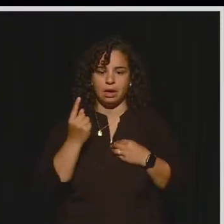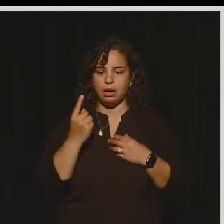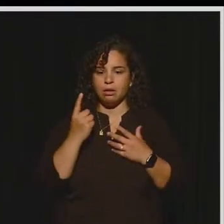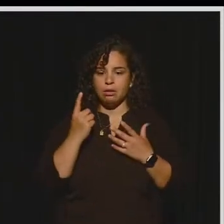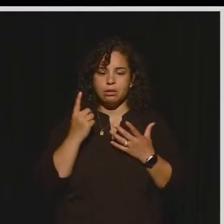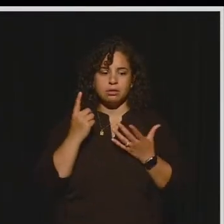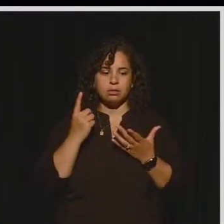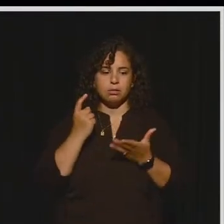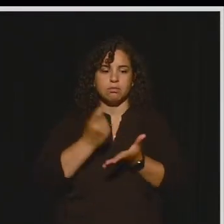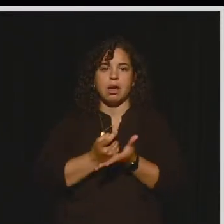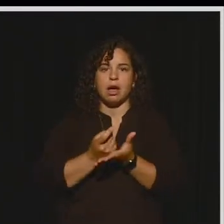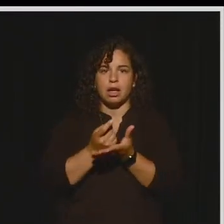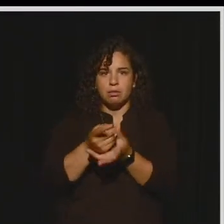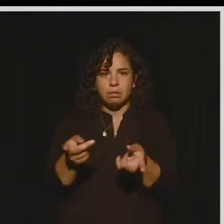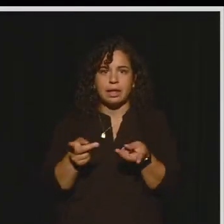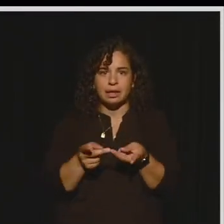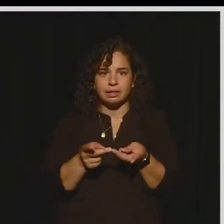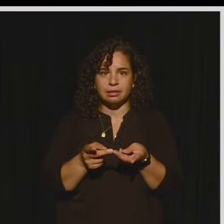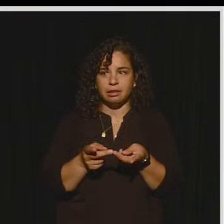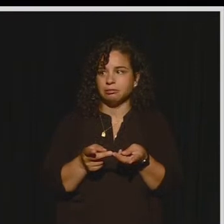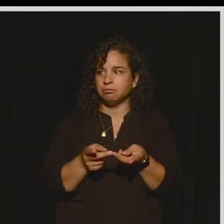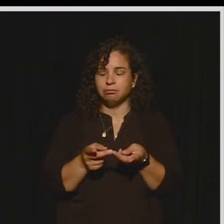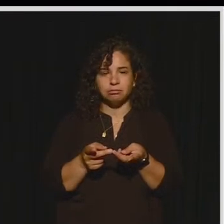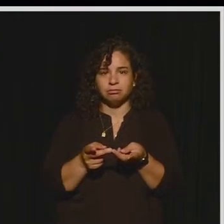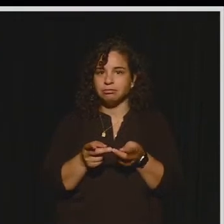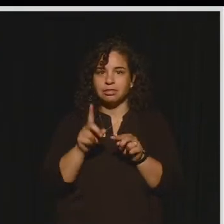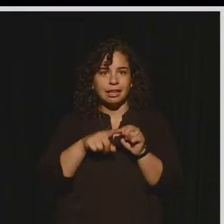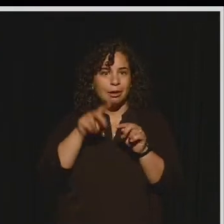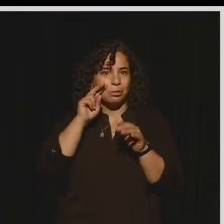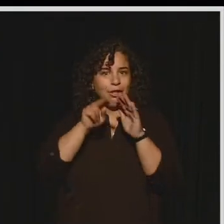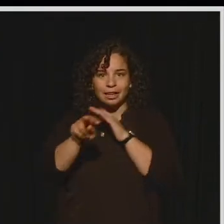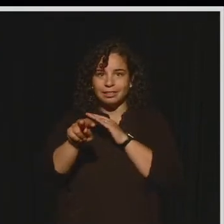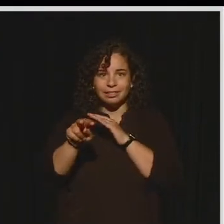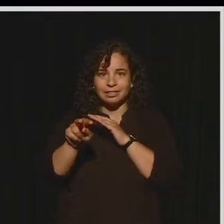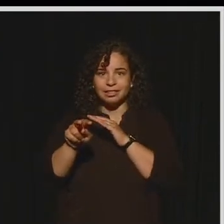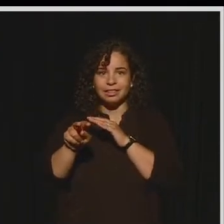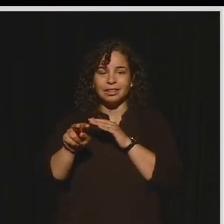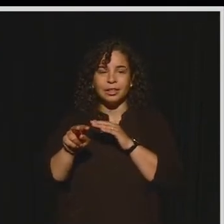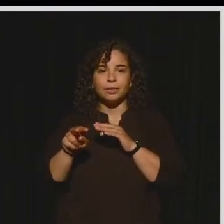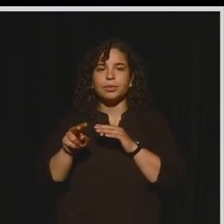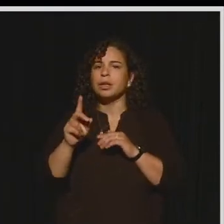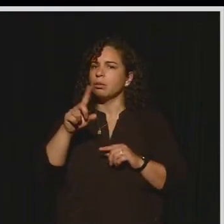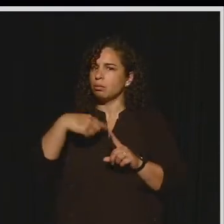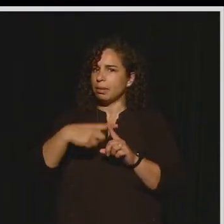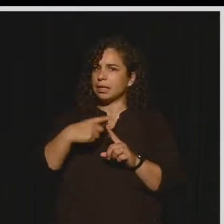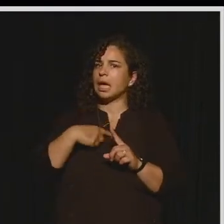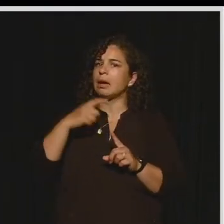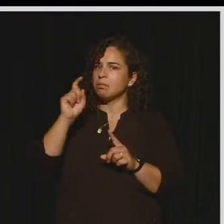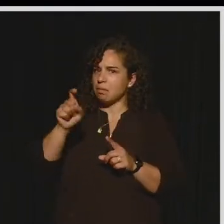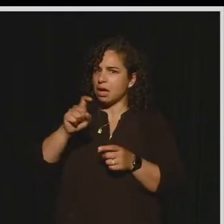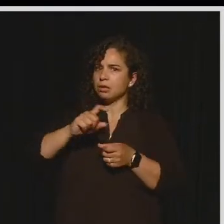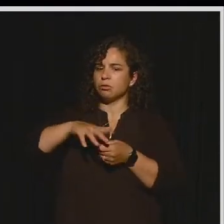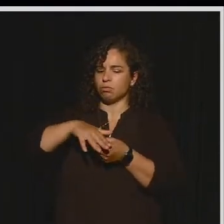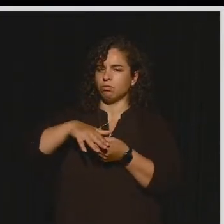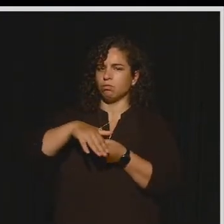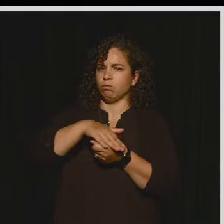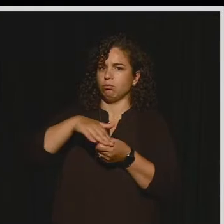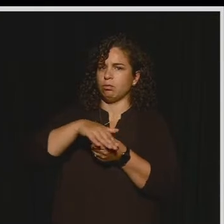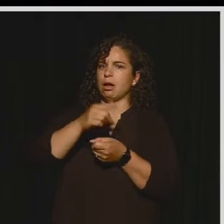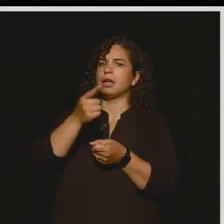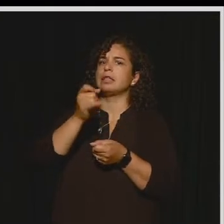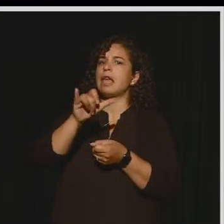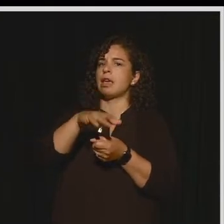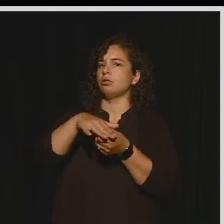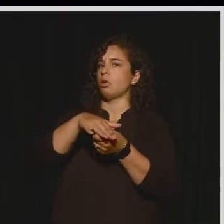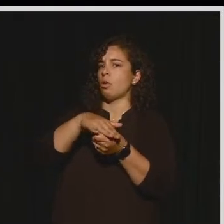and I wouldn't live anywhere there wasn't like the gay zone. And so